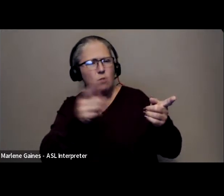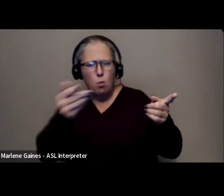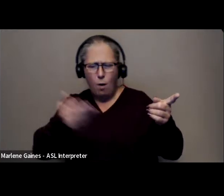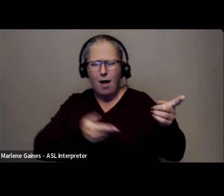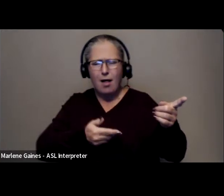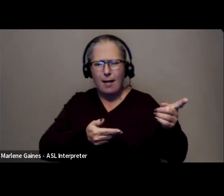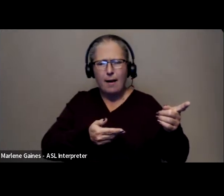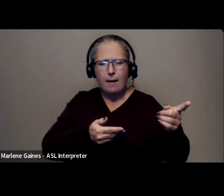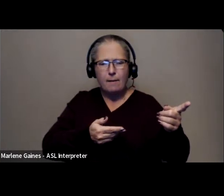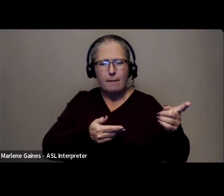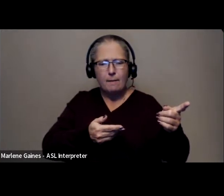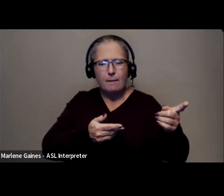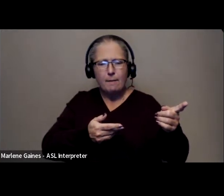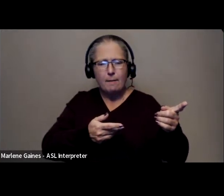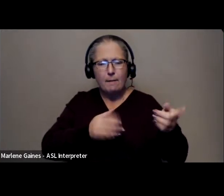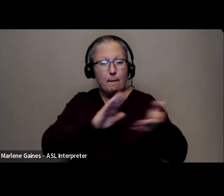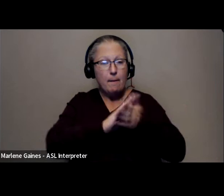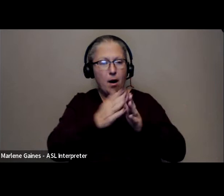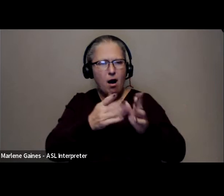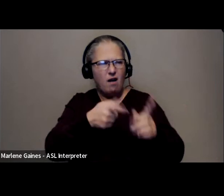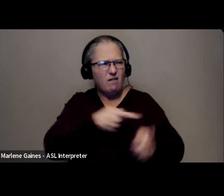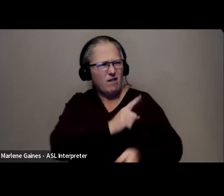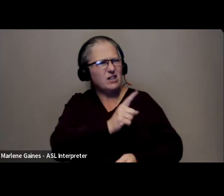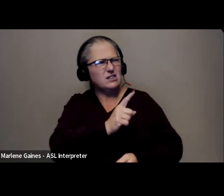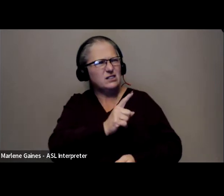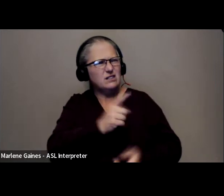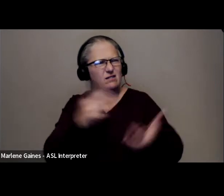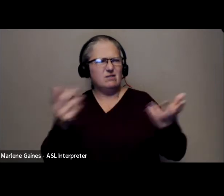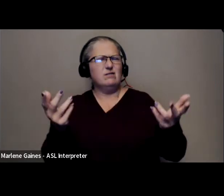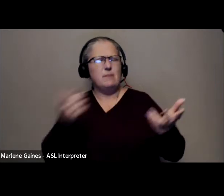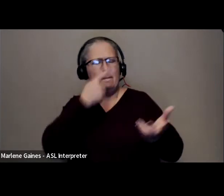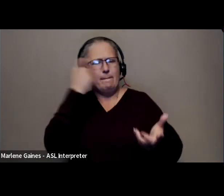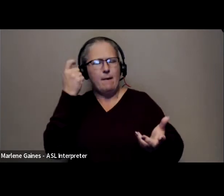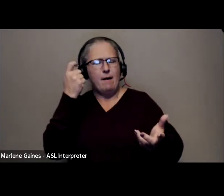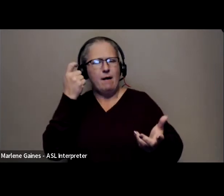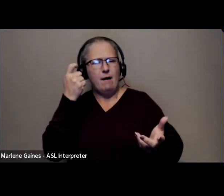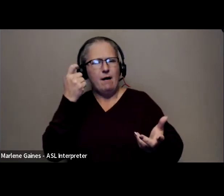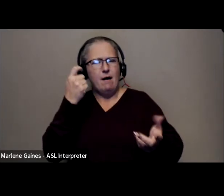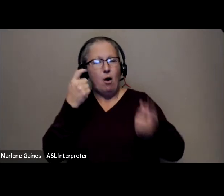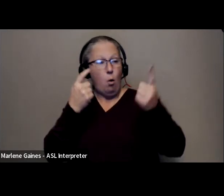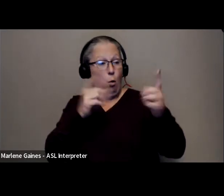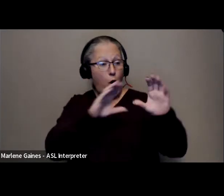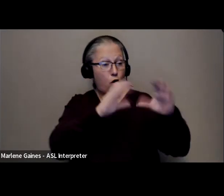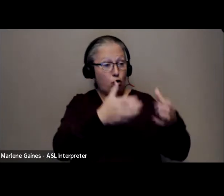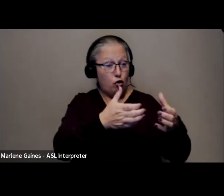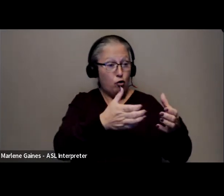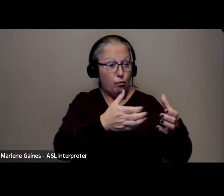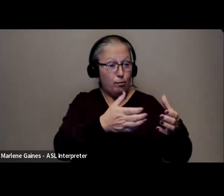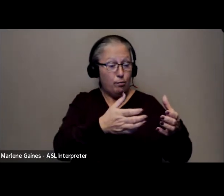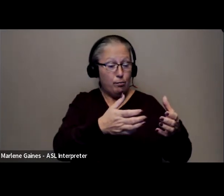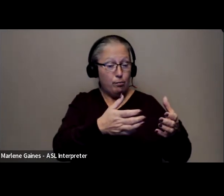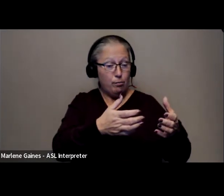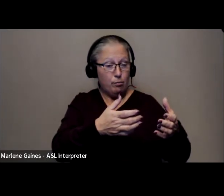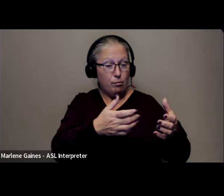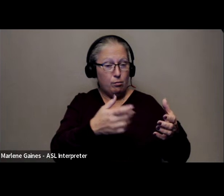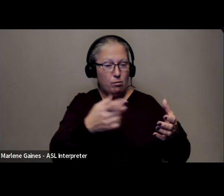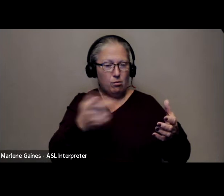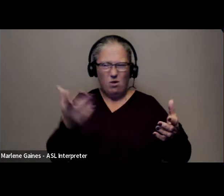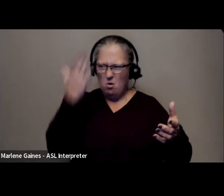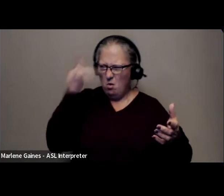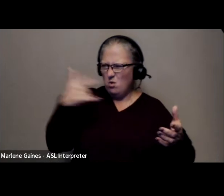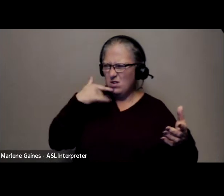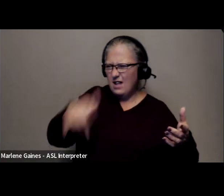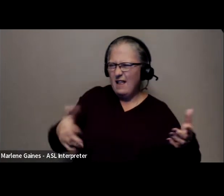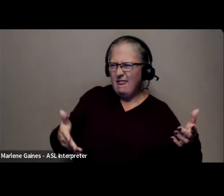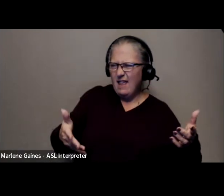welcoming becomes offensive. You know, because, you know, to one group, man, why you say that?